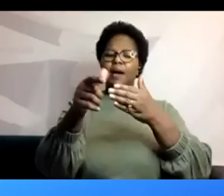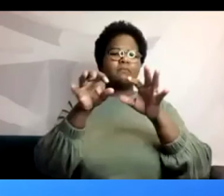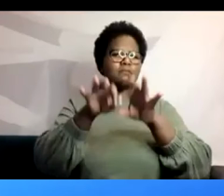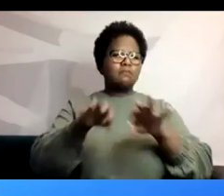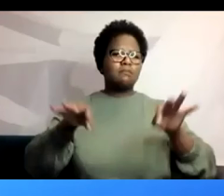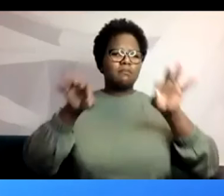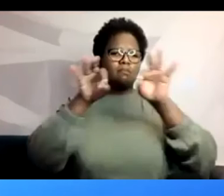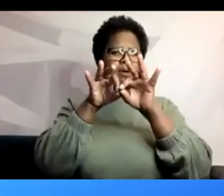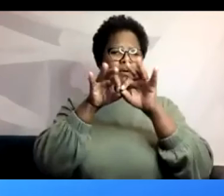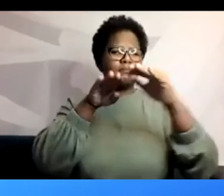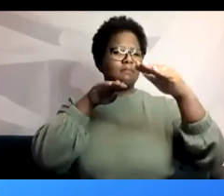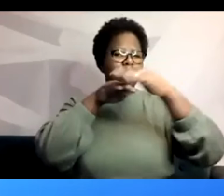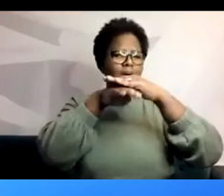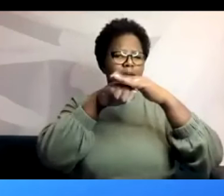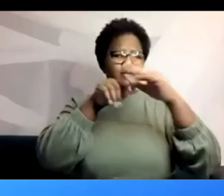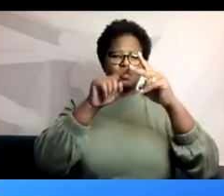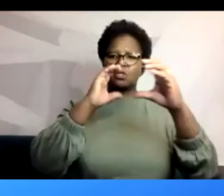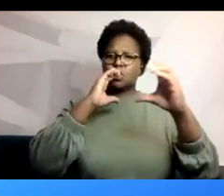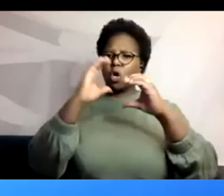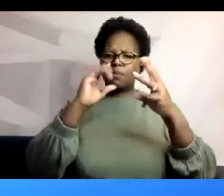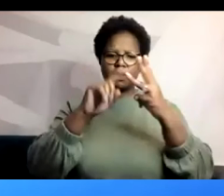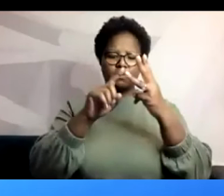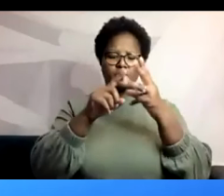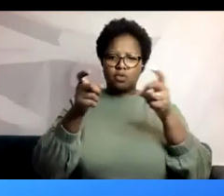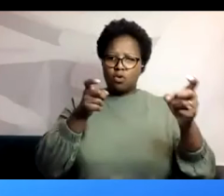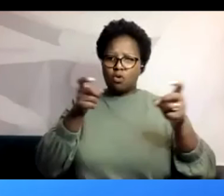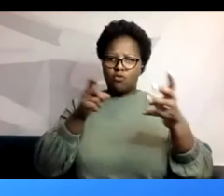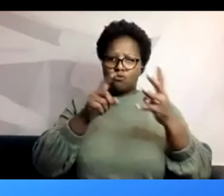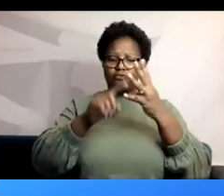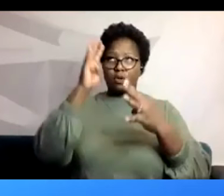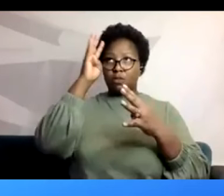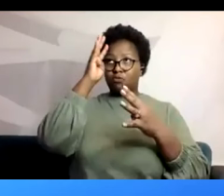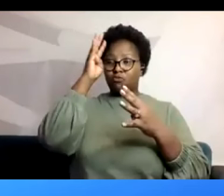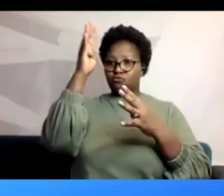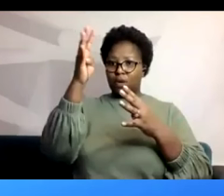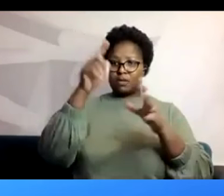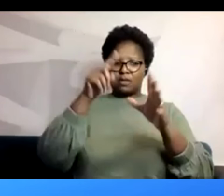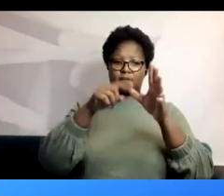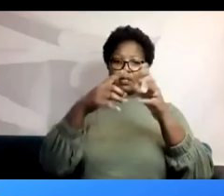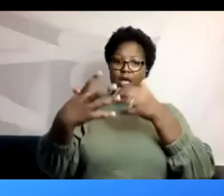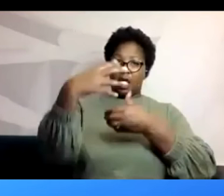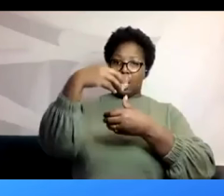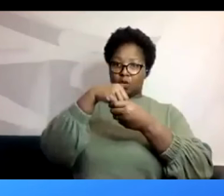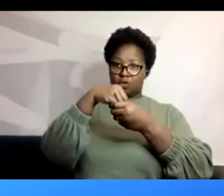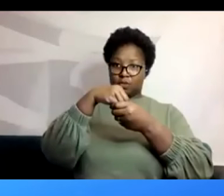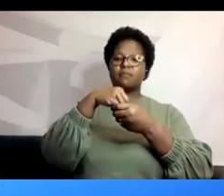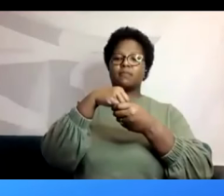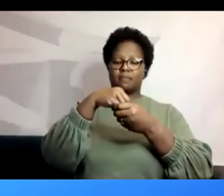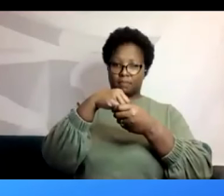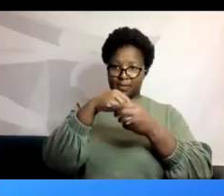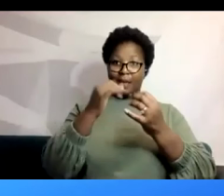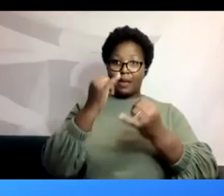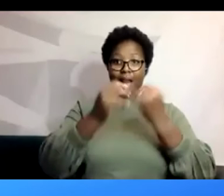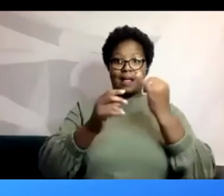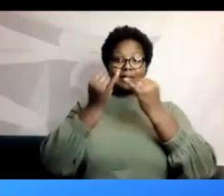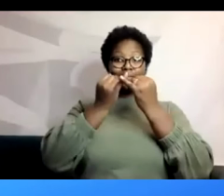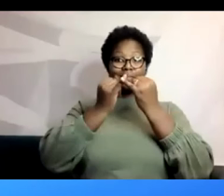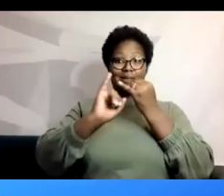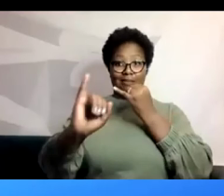communication, control, creativity, inclusion, and independence. Next slide, please.